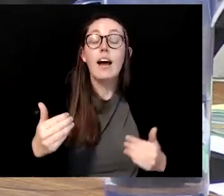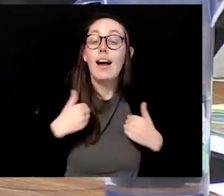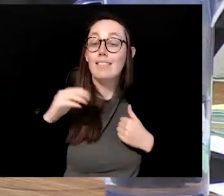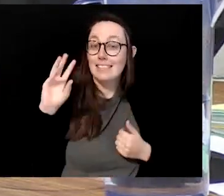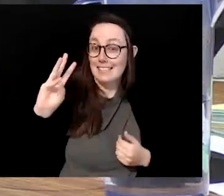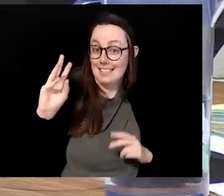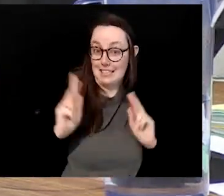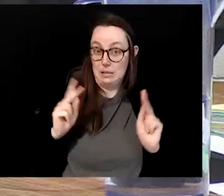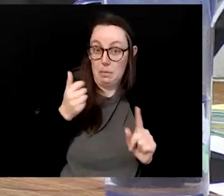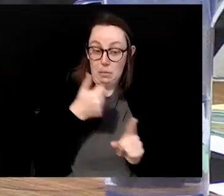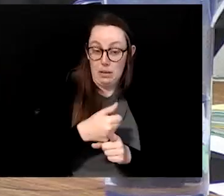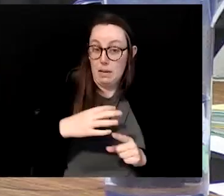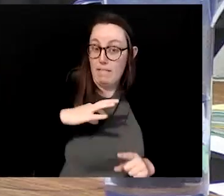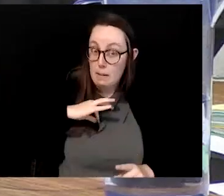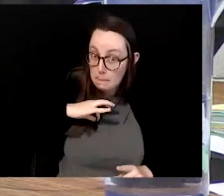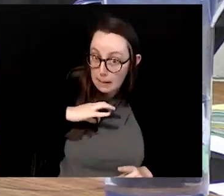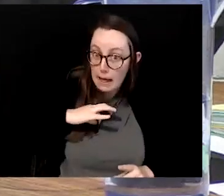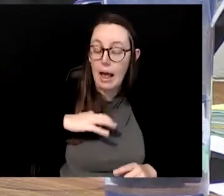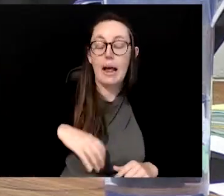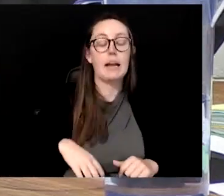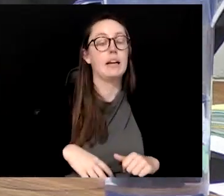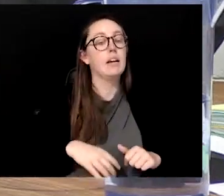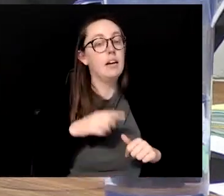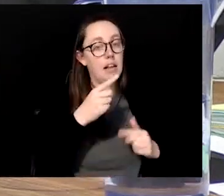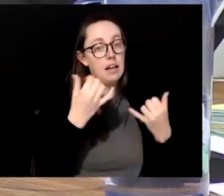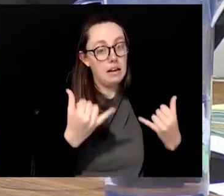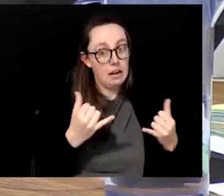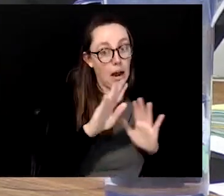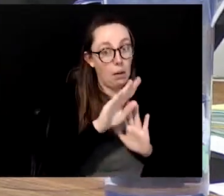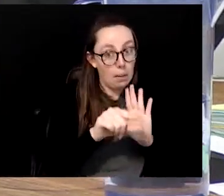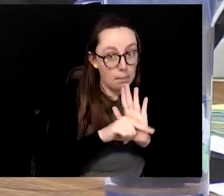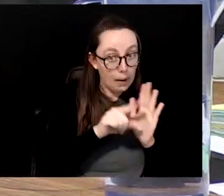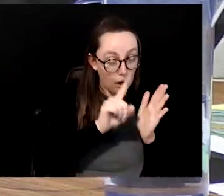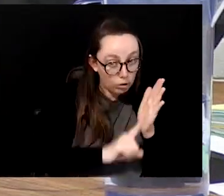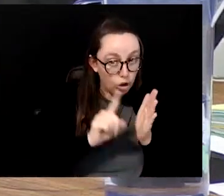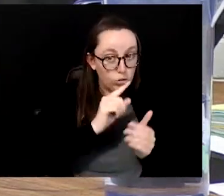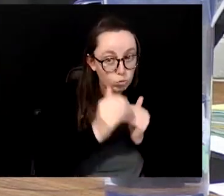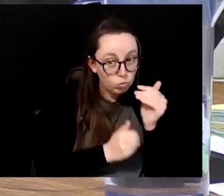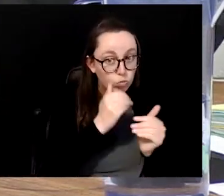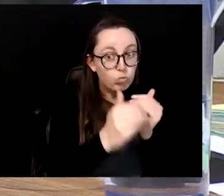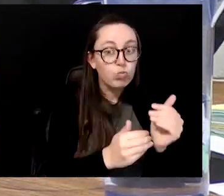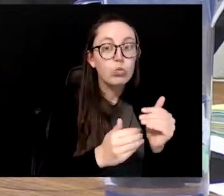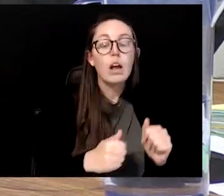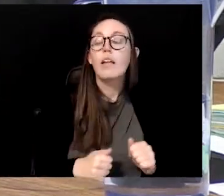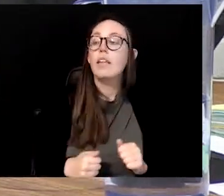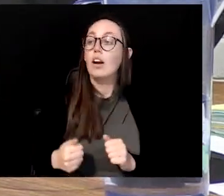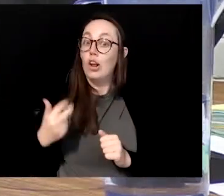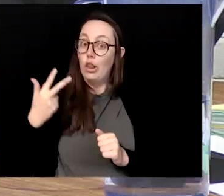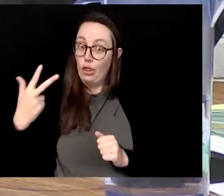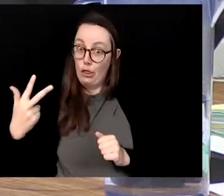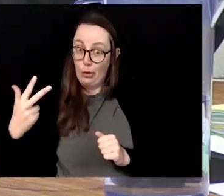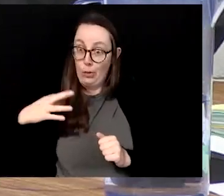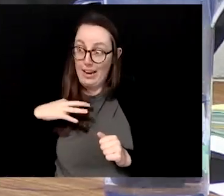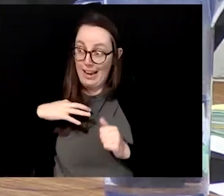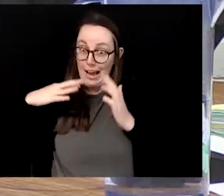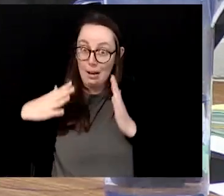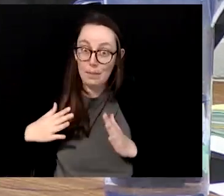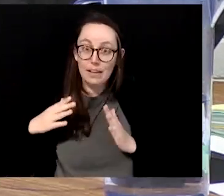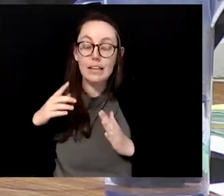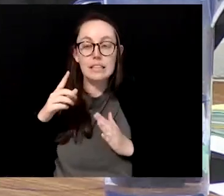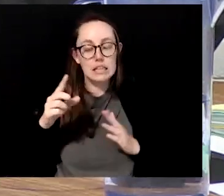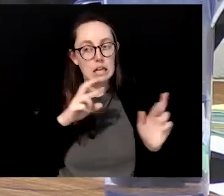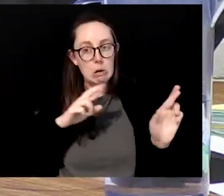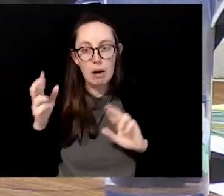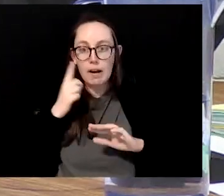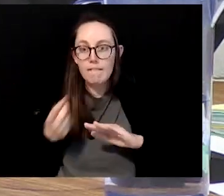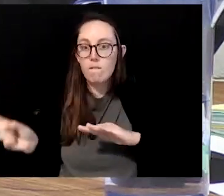background checks currently and three applicants are up for in-depth oral boards which are held monthly if they pass those boards